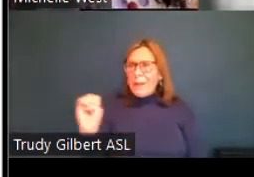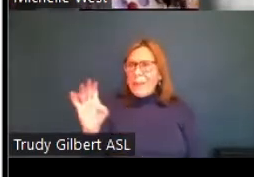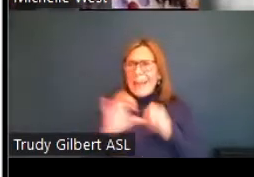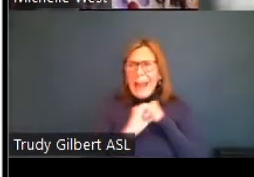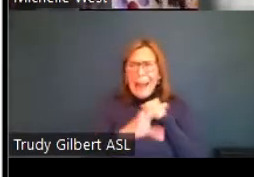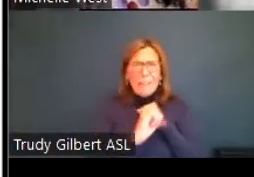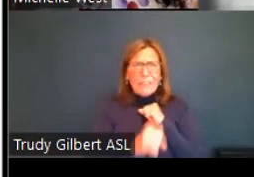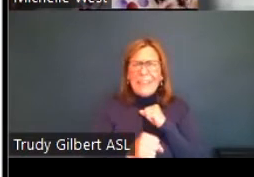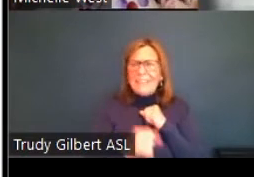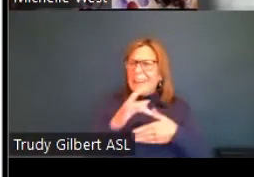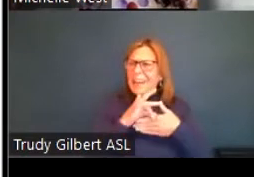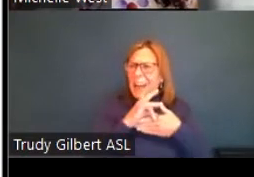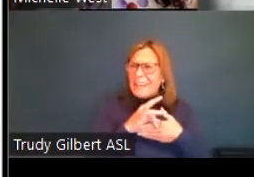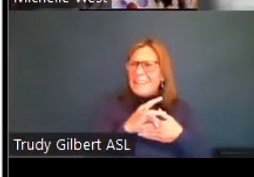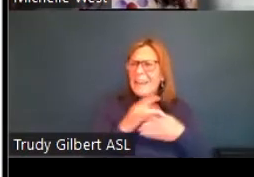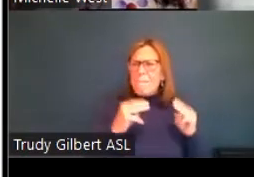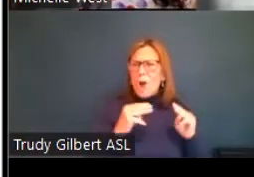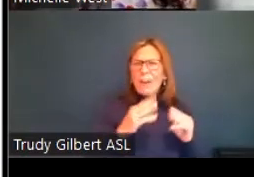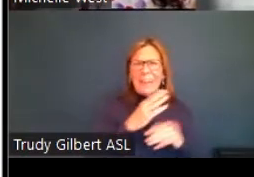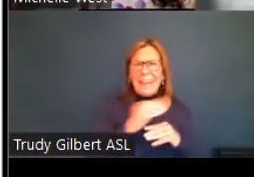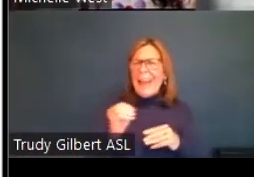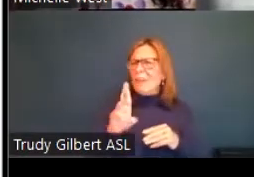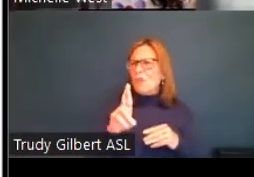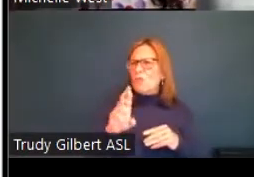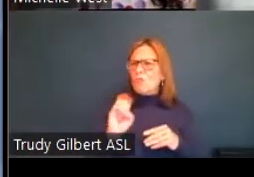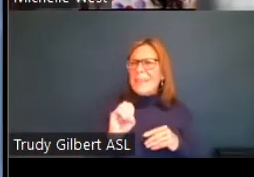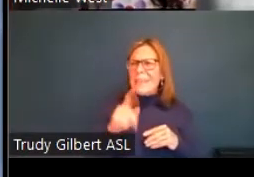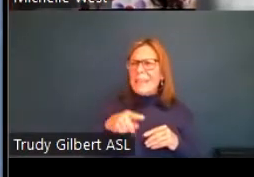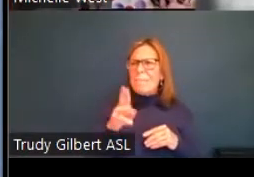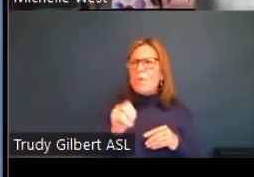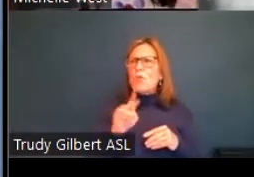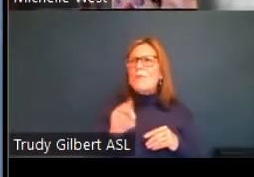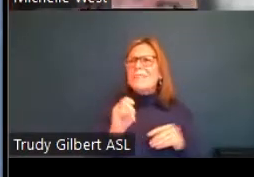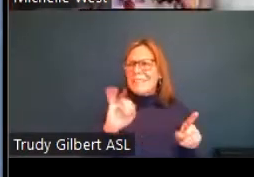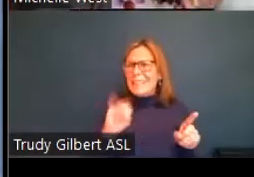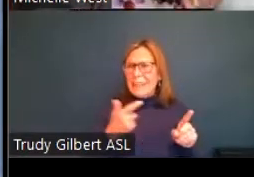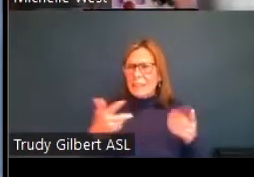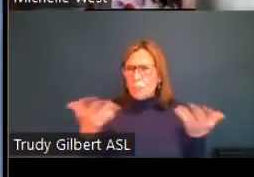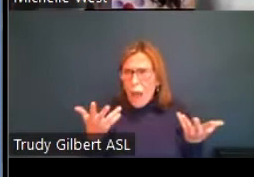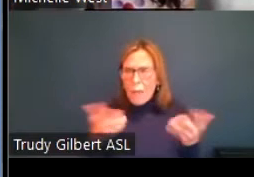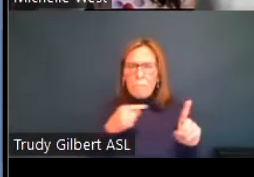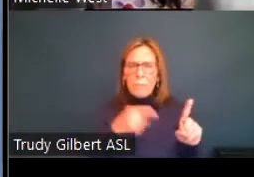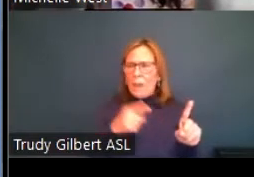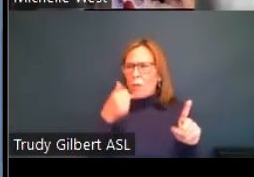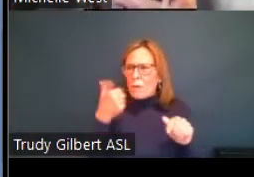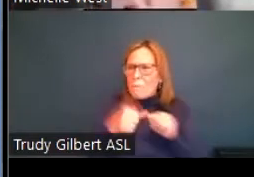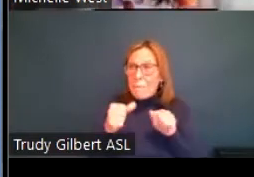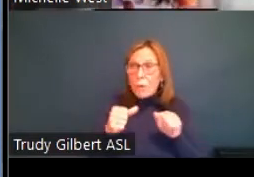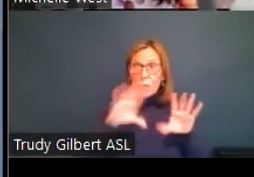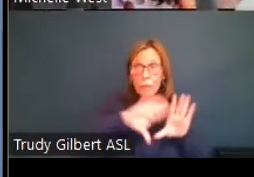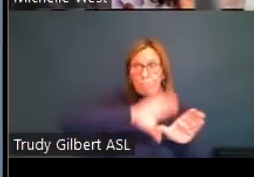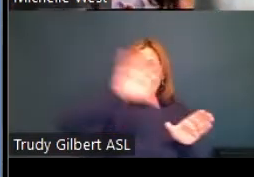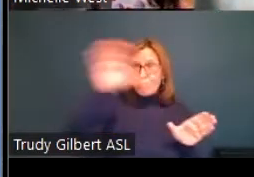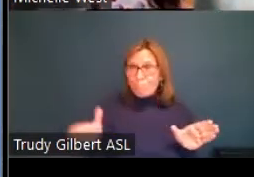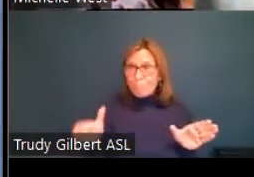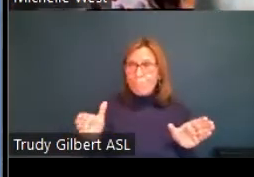Content marketing and repurposing is this. Remember, we had the marketing communications chart. This is